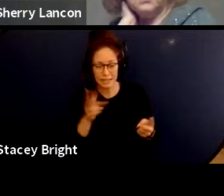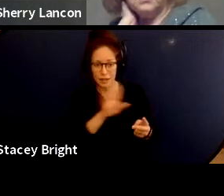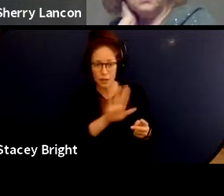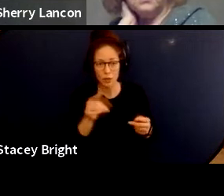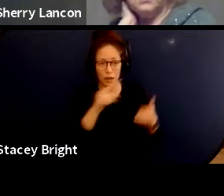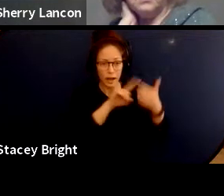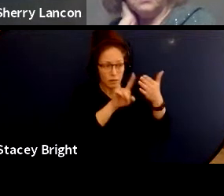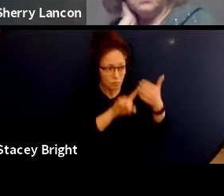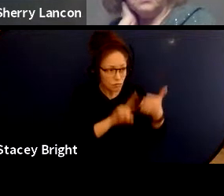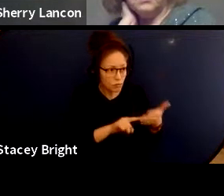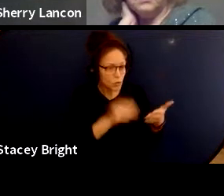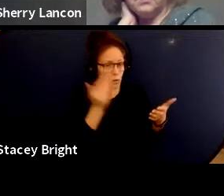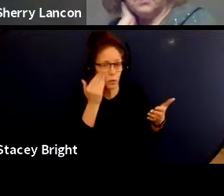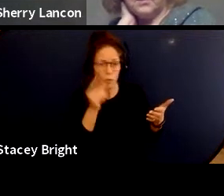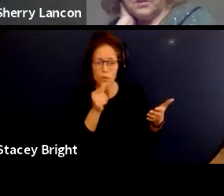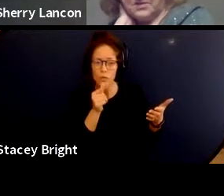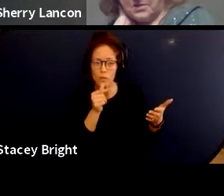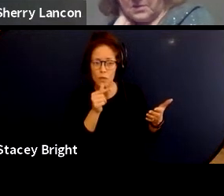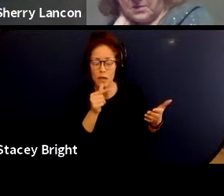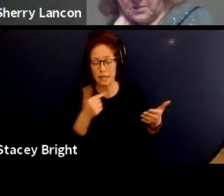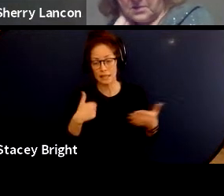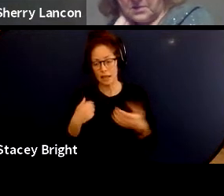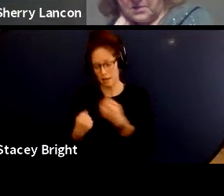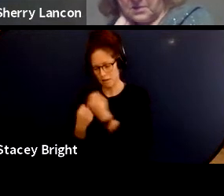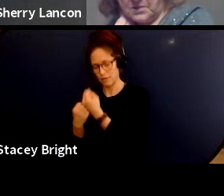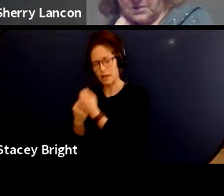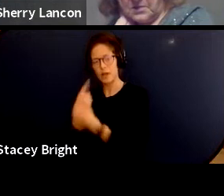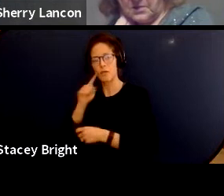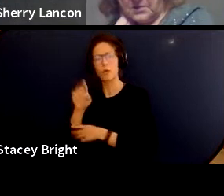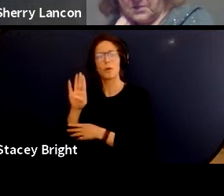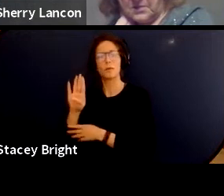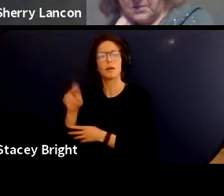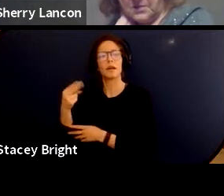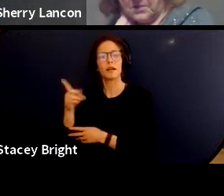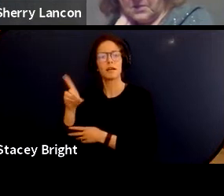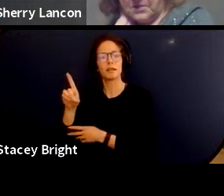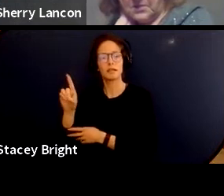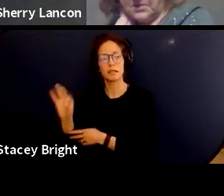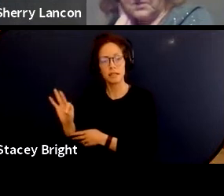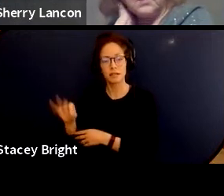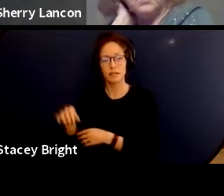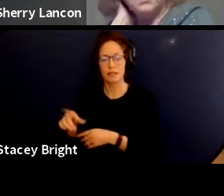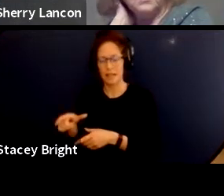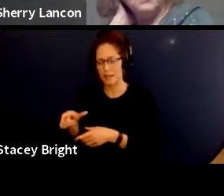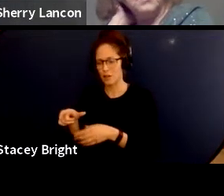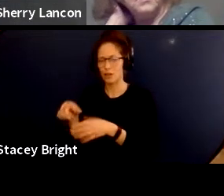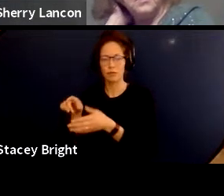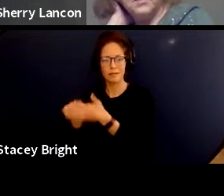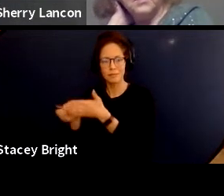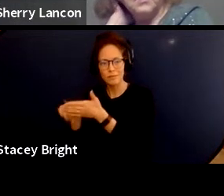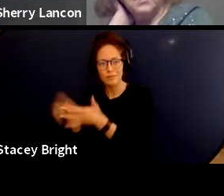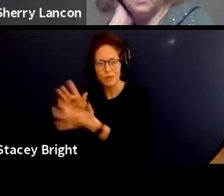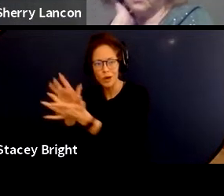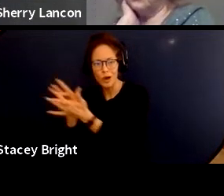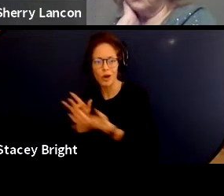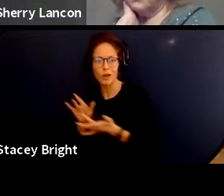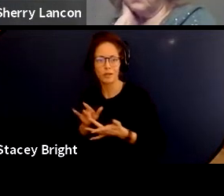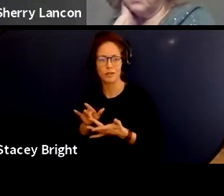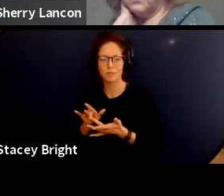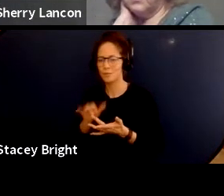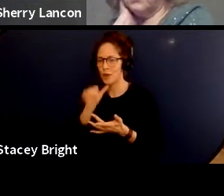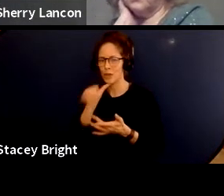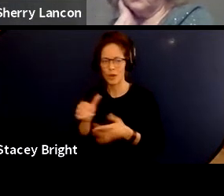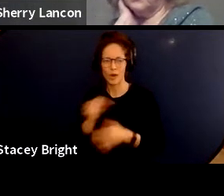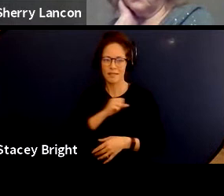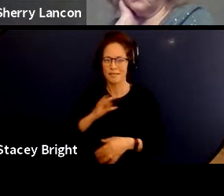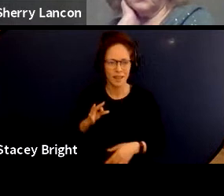as somebody who really advocated with Ben Franklin Health District and their contact tracing, it doesn't work. They're not